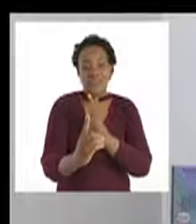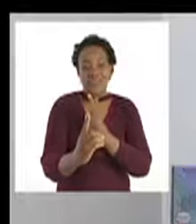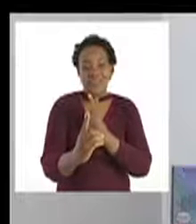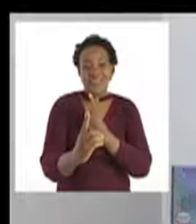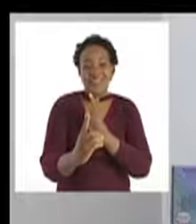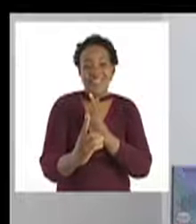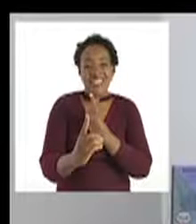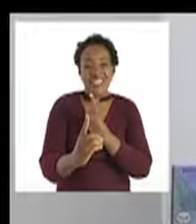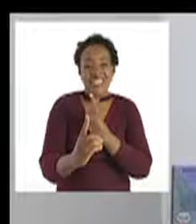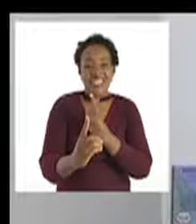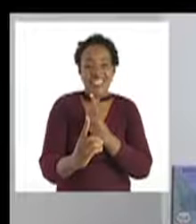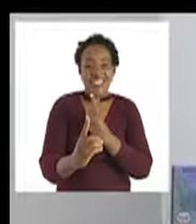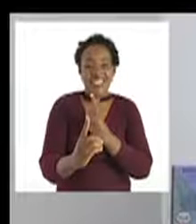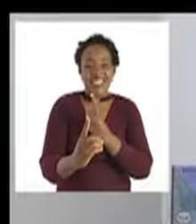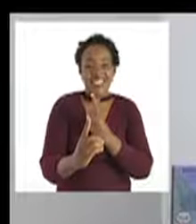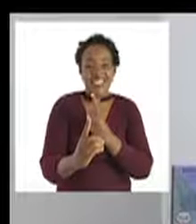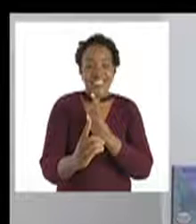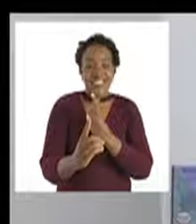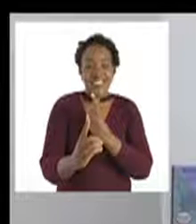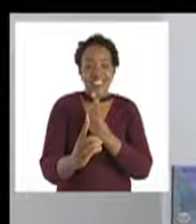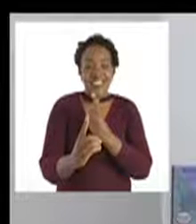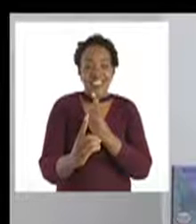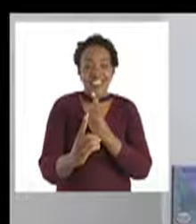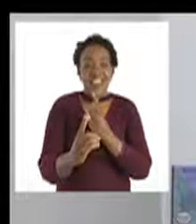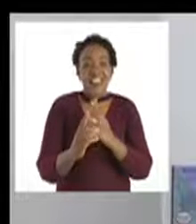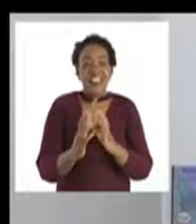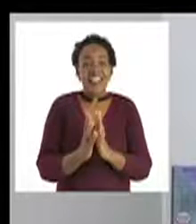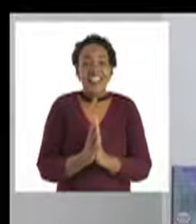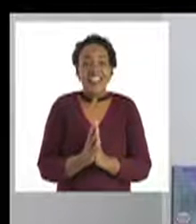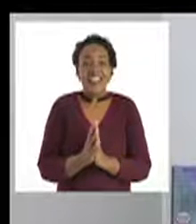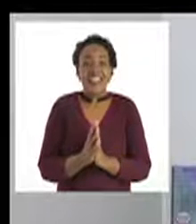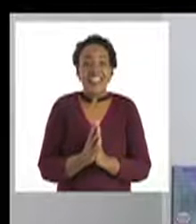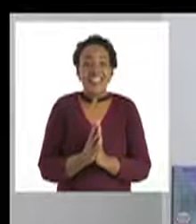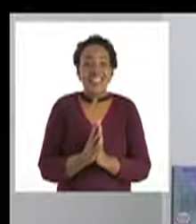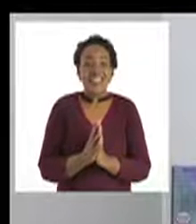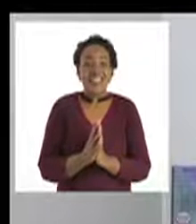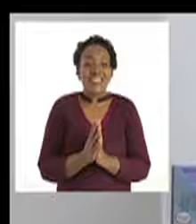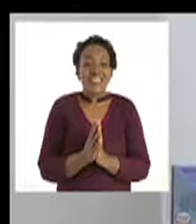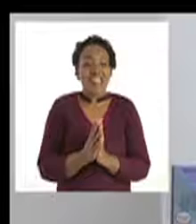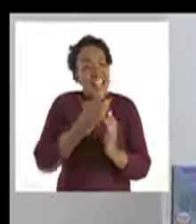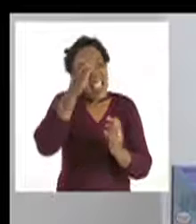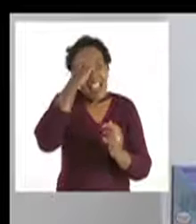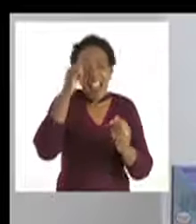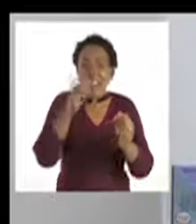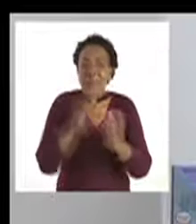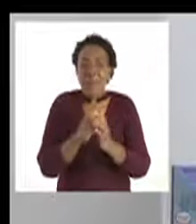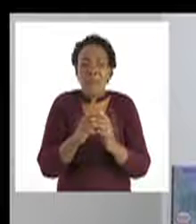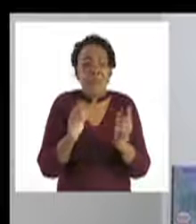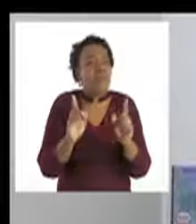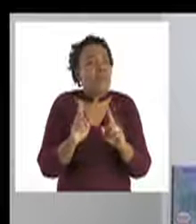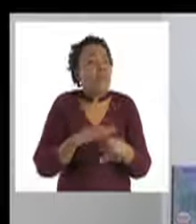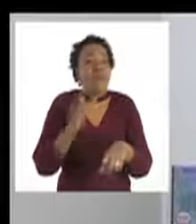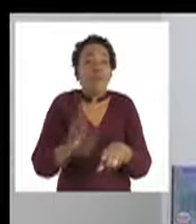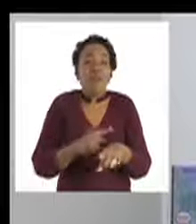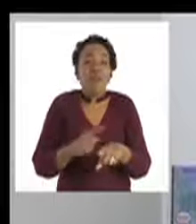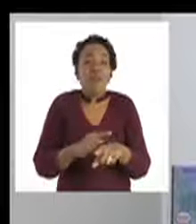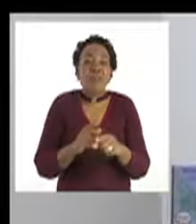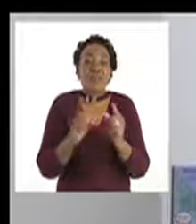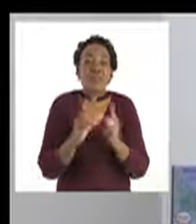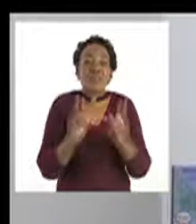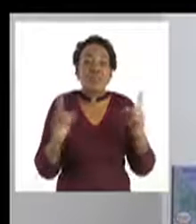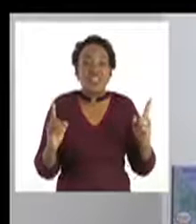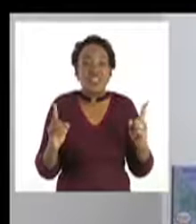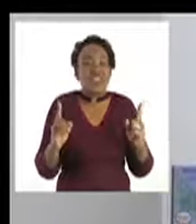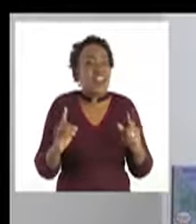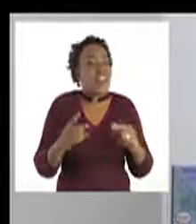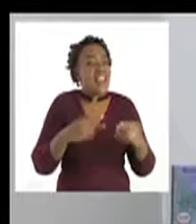we do it in front as well. Okay. Remember to social distance, and every time